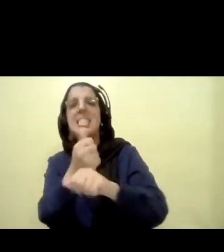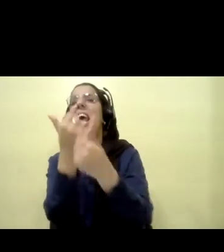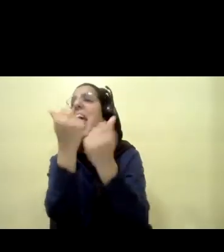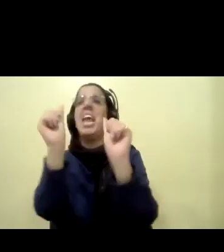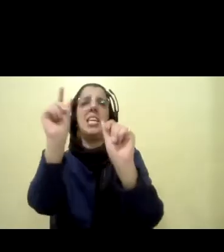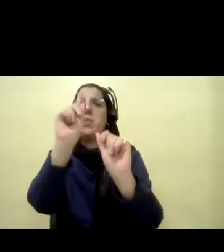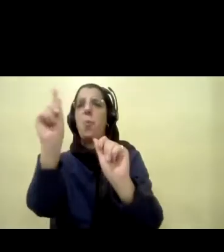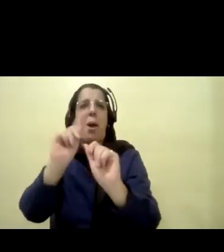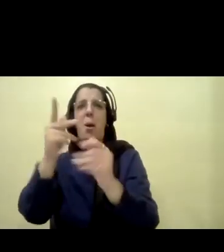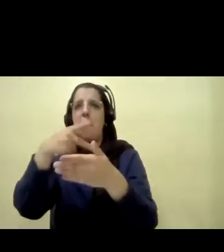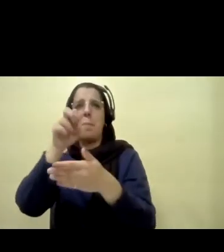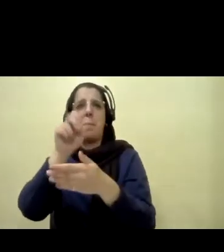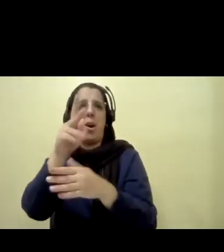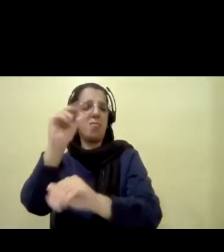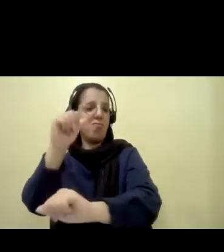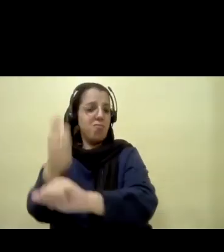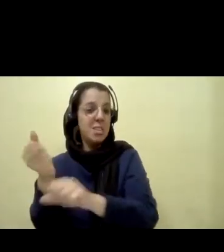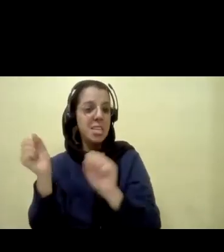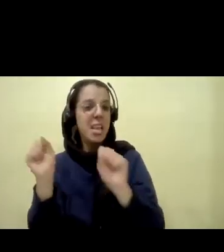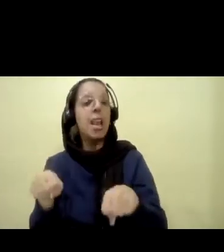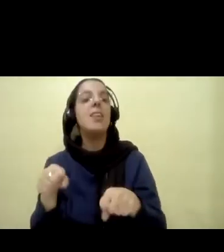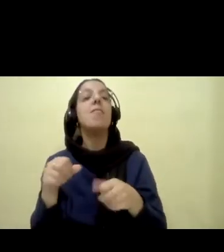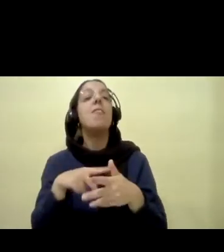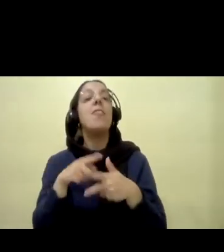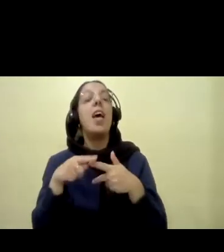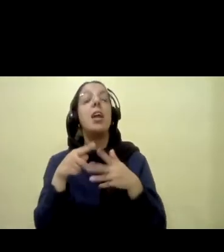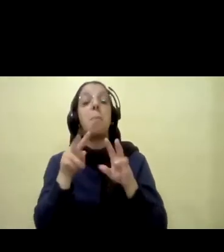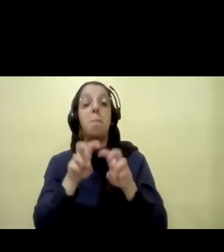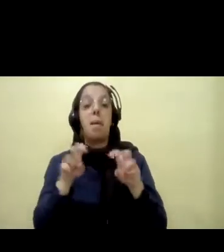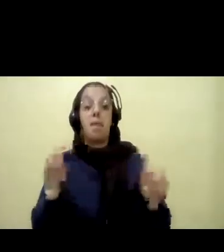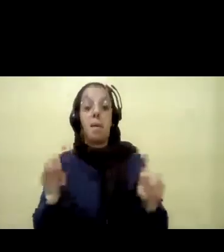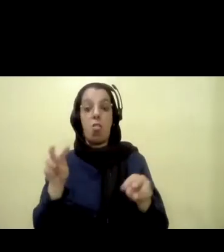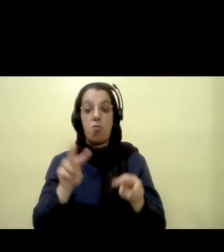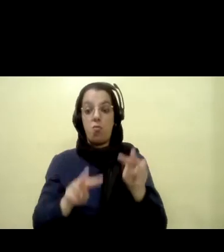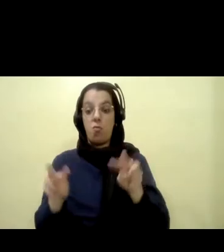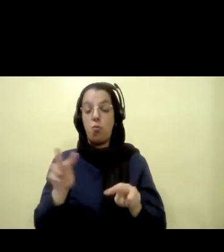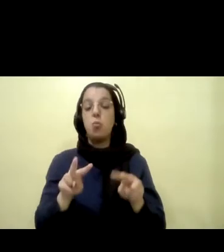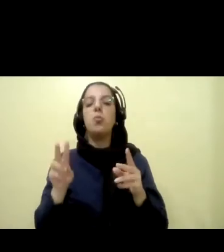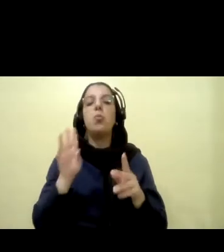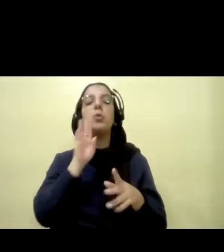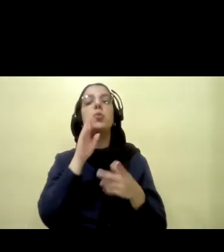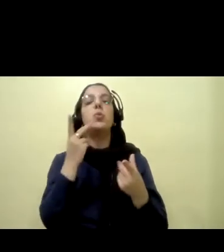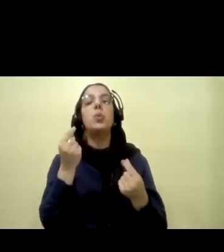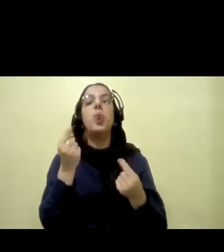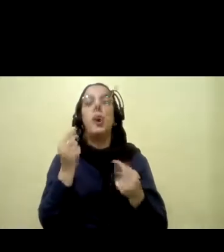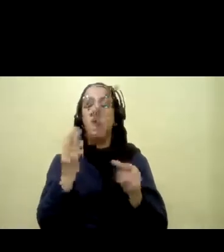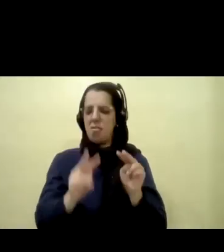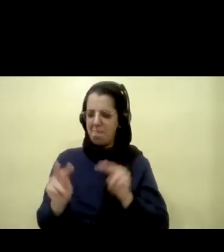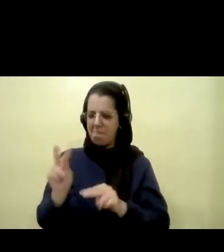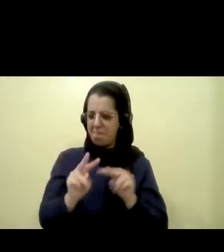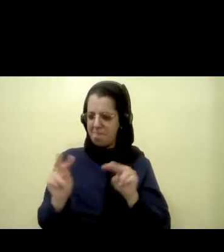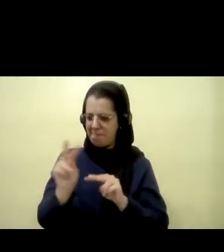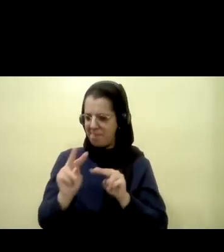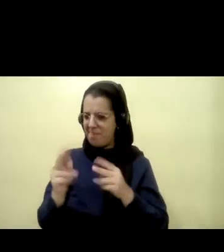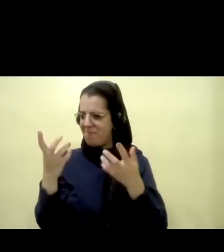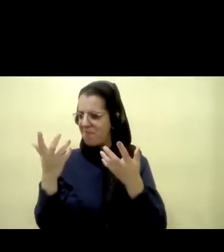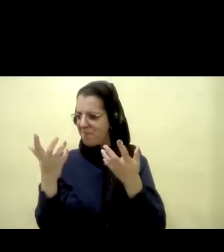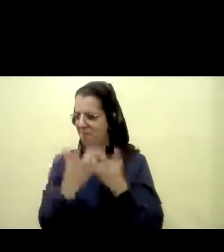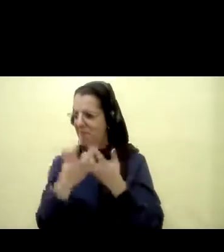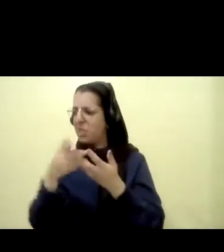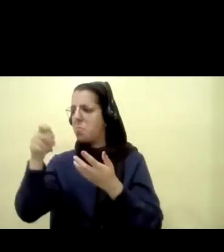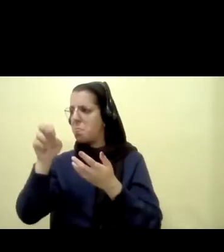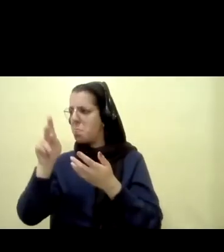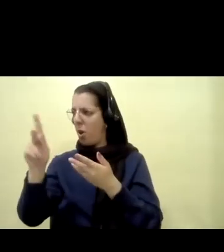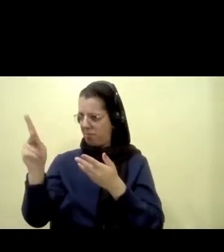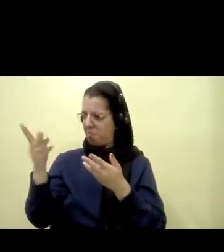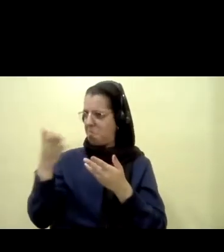anywhere. And then the grant review panel will be the ones who figure out, you know, to match, who be